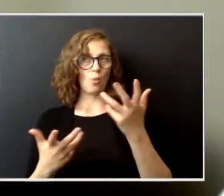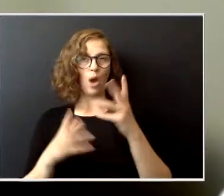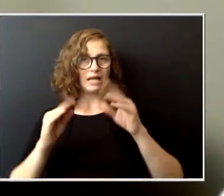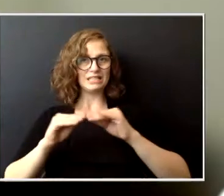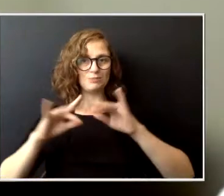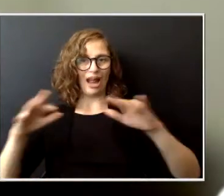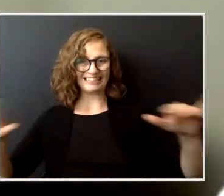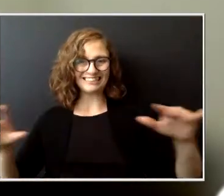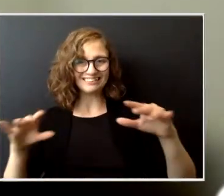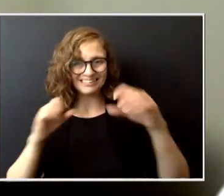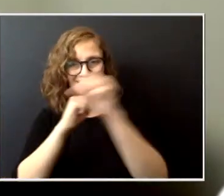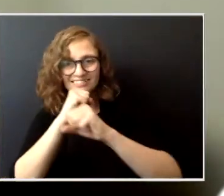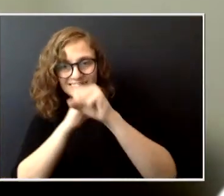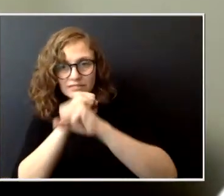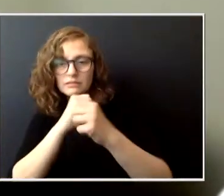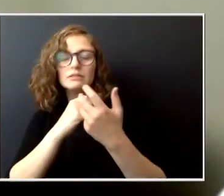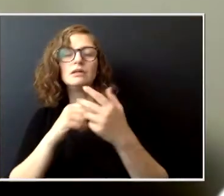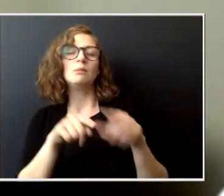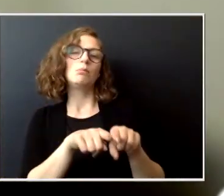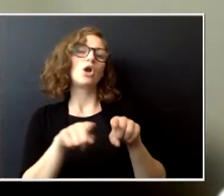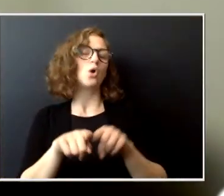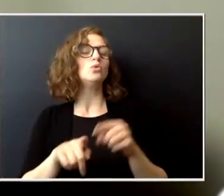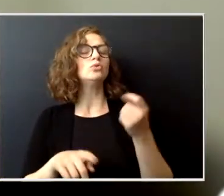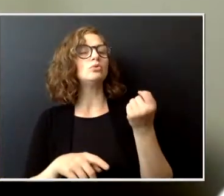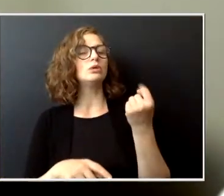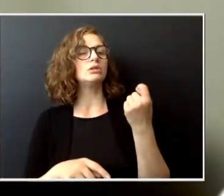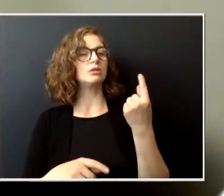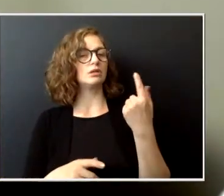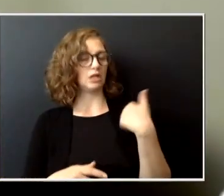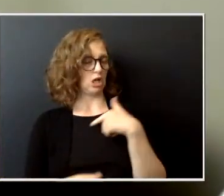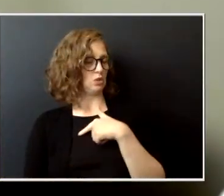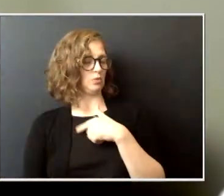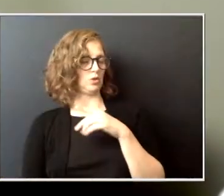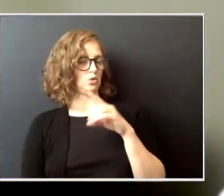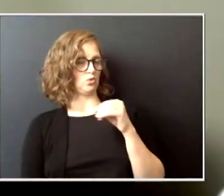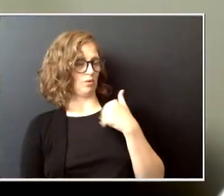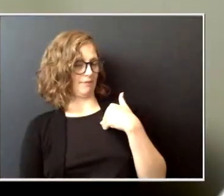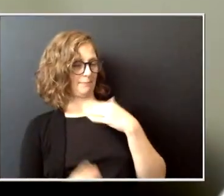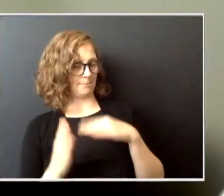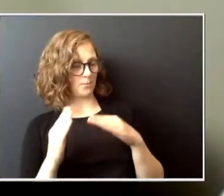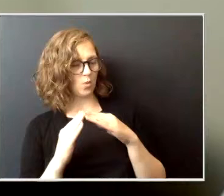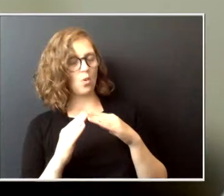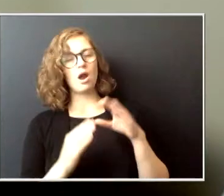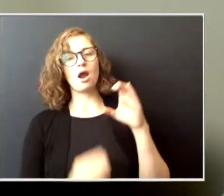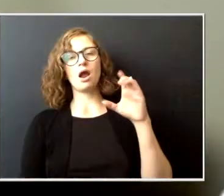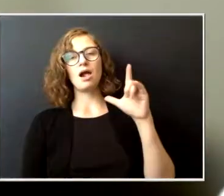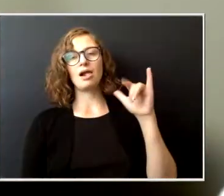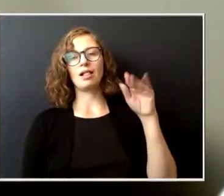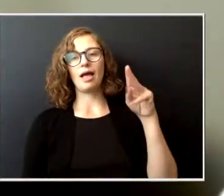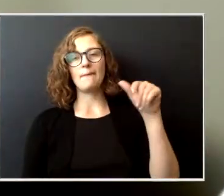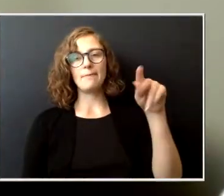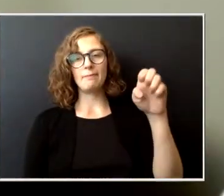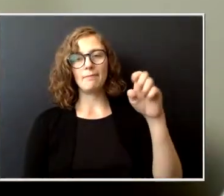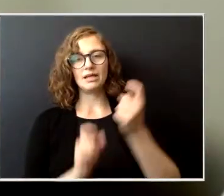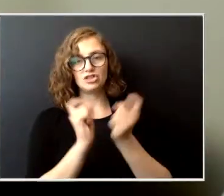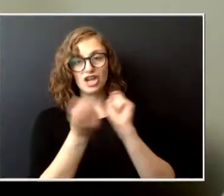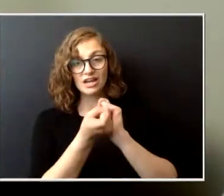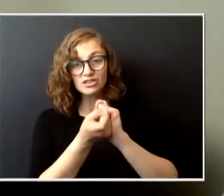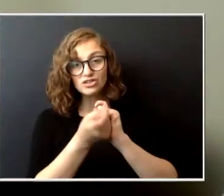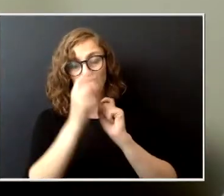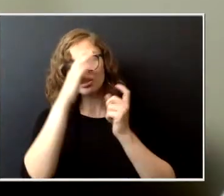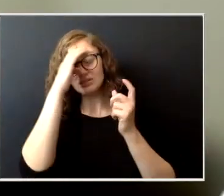also understand that, you know, as we do have more of this climate change, and what are we talking about in particular? Certainly